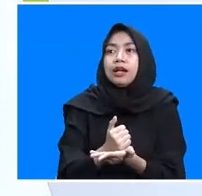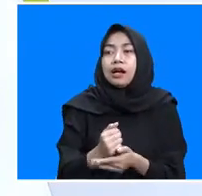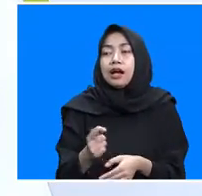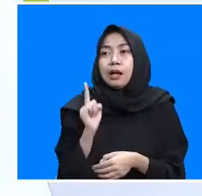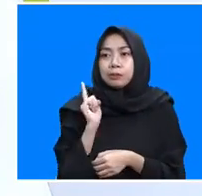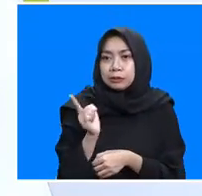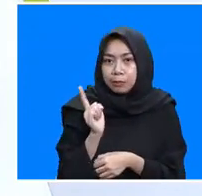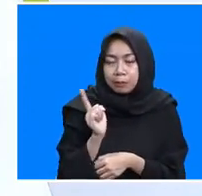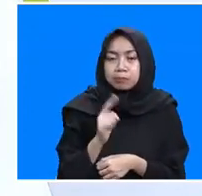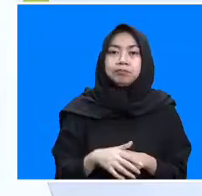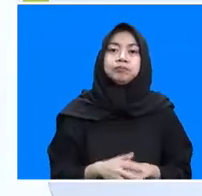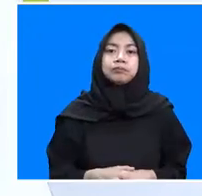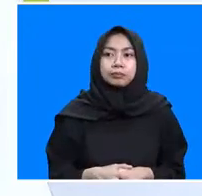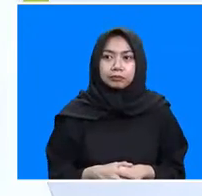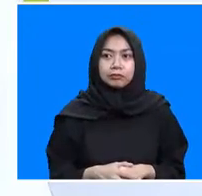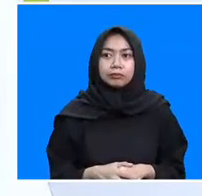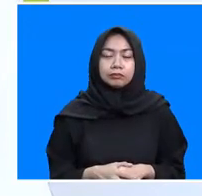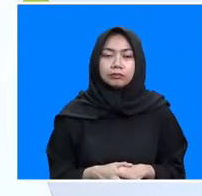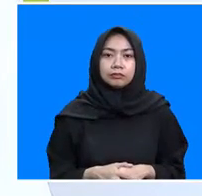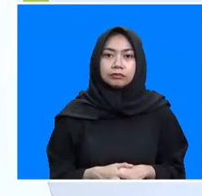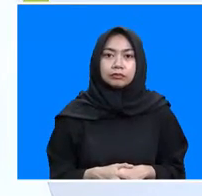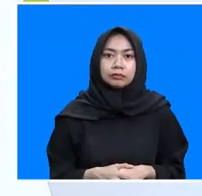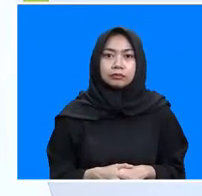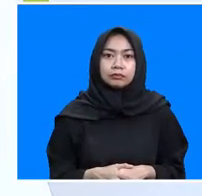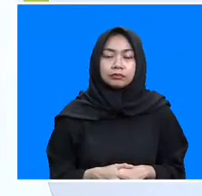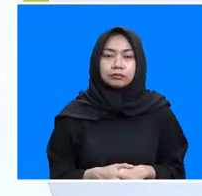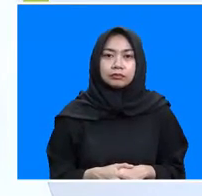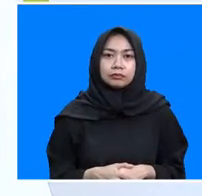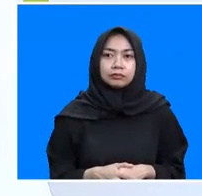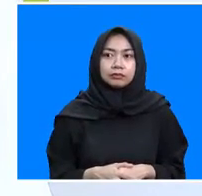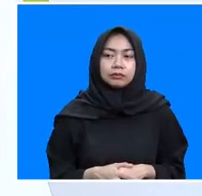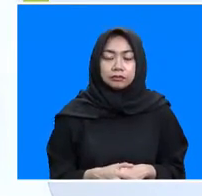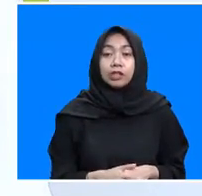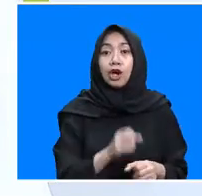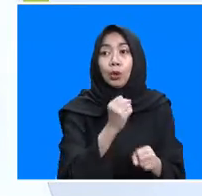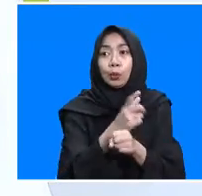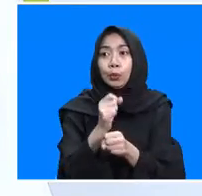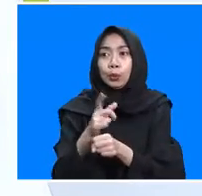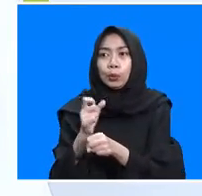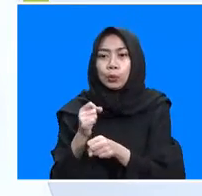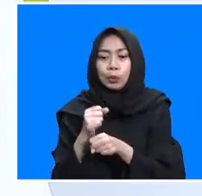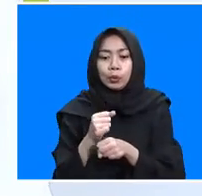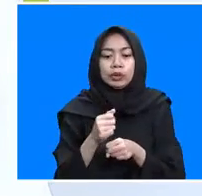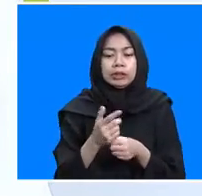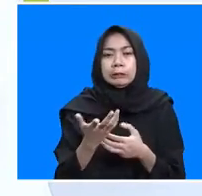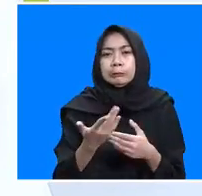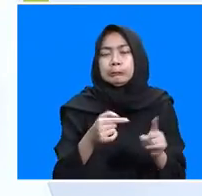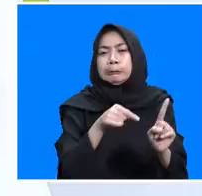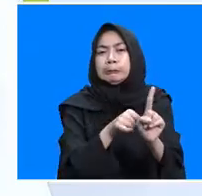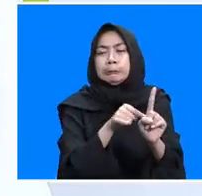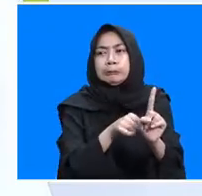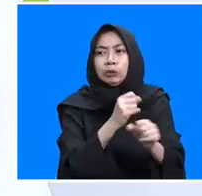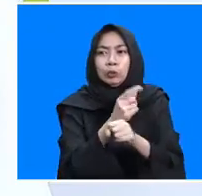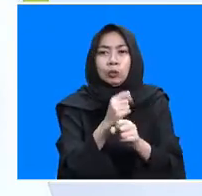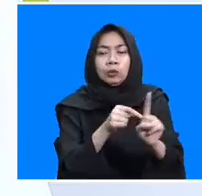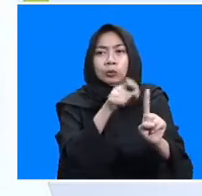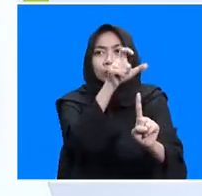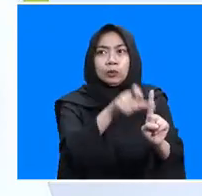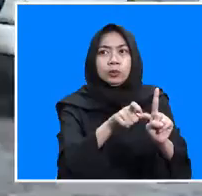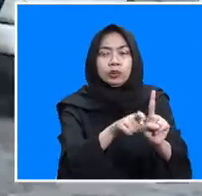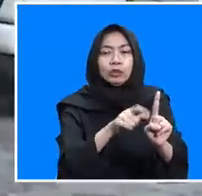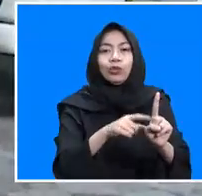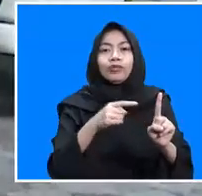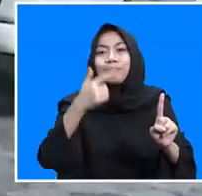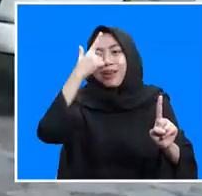back face-to-face. So I think teachers are creatures that that likes to continue to